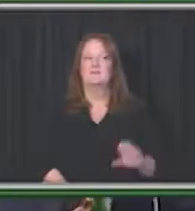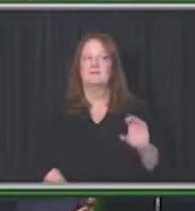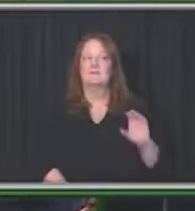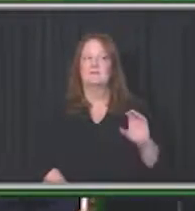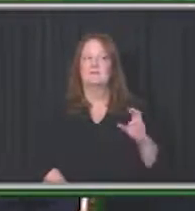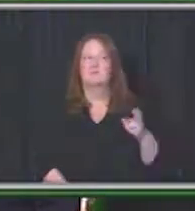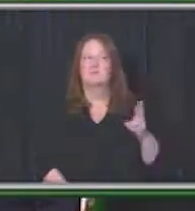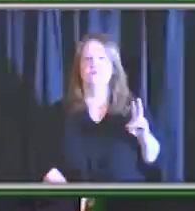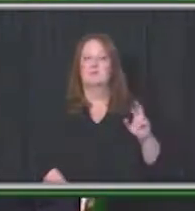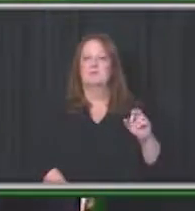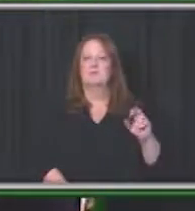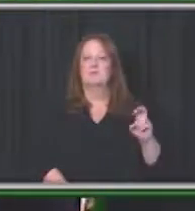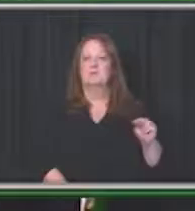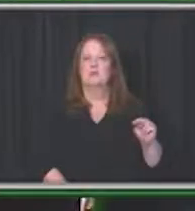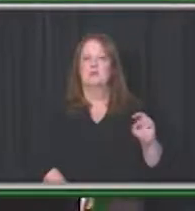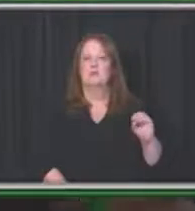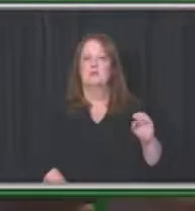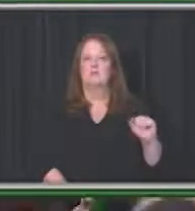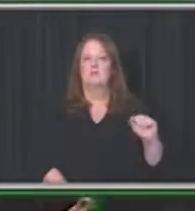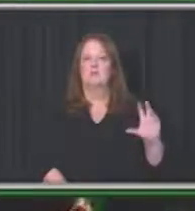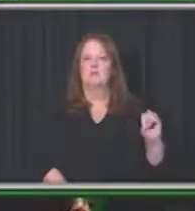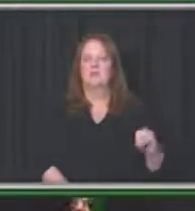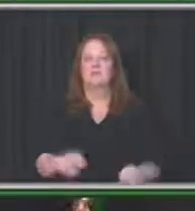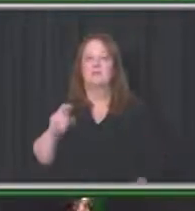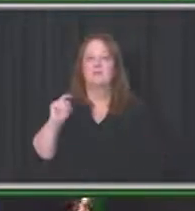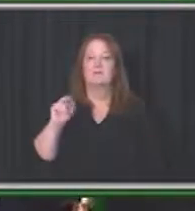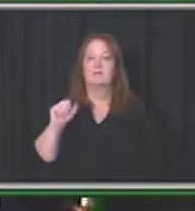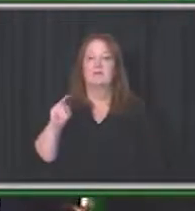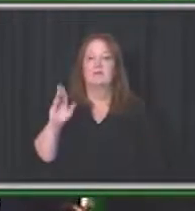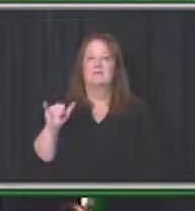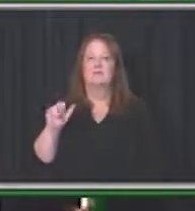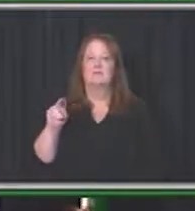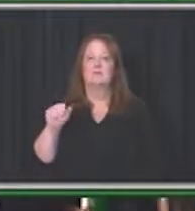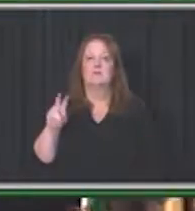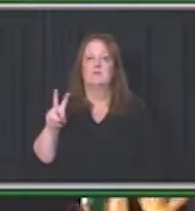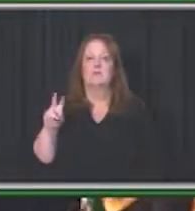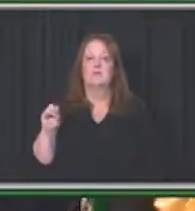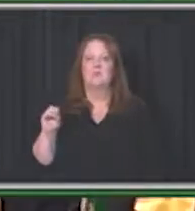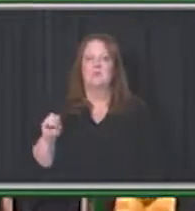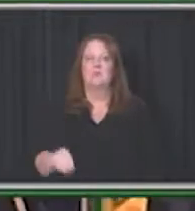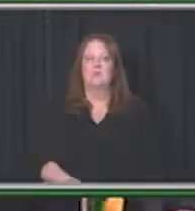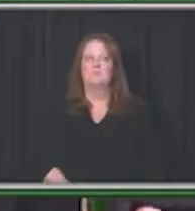Kristen Noel. Nancy Navarro.